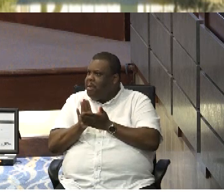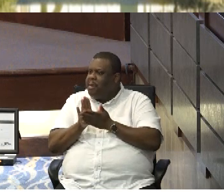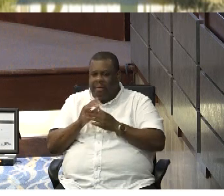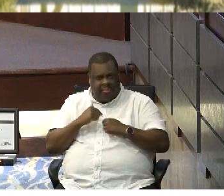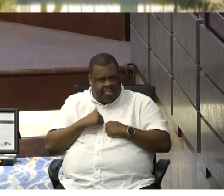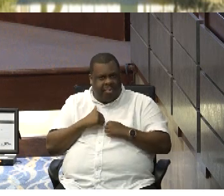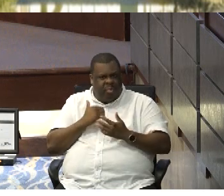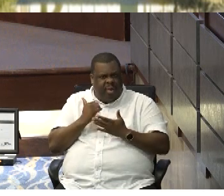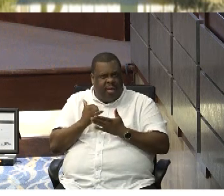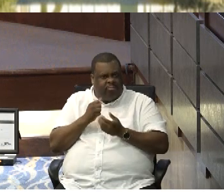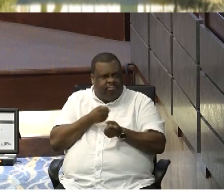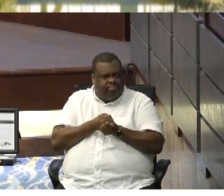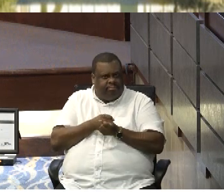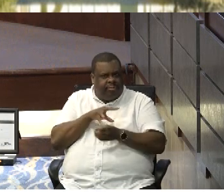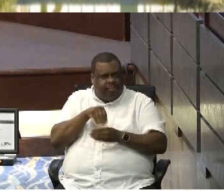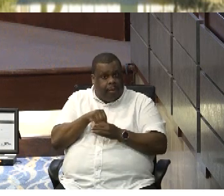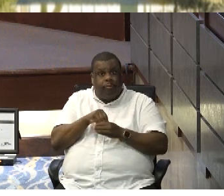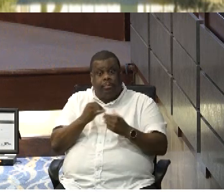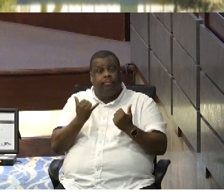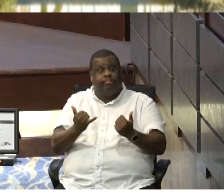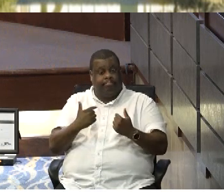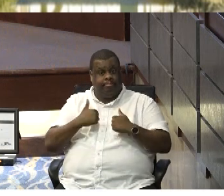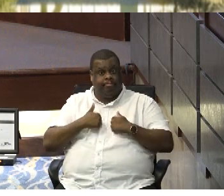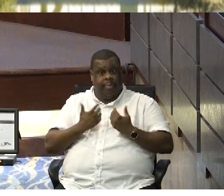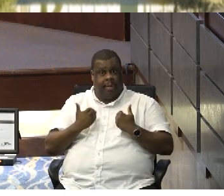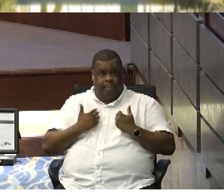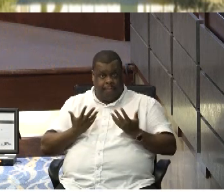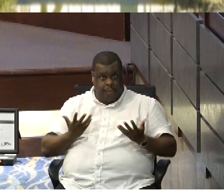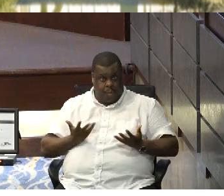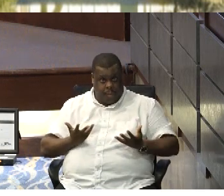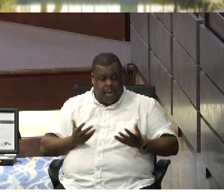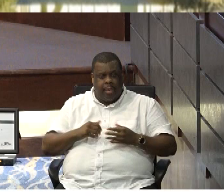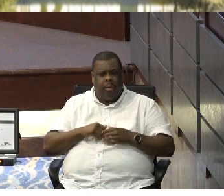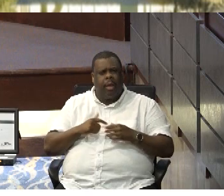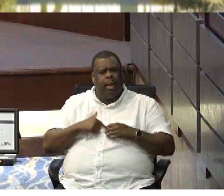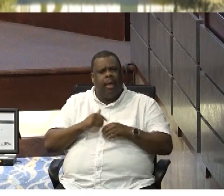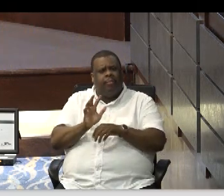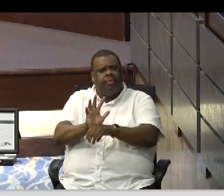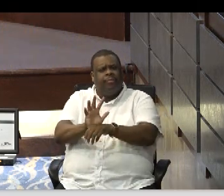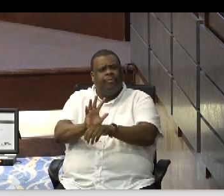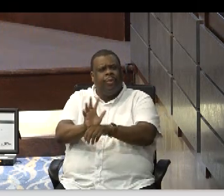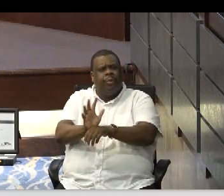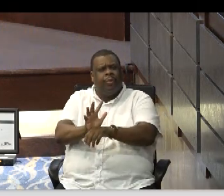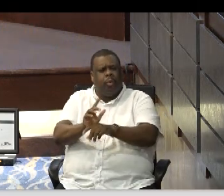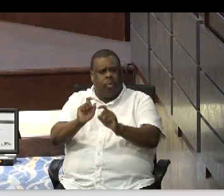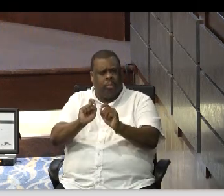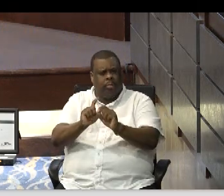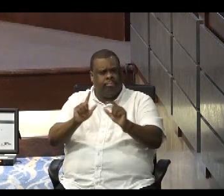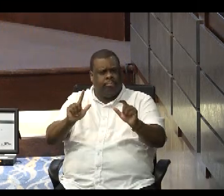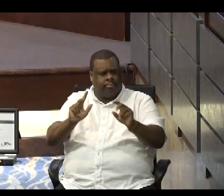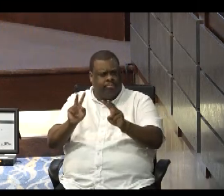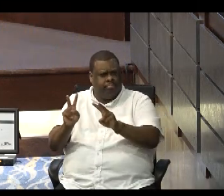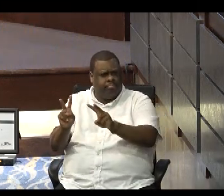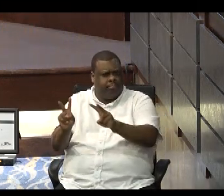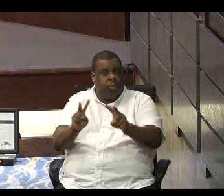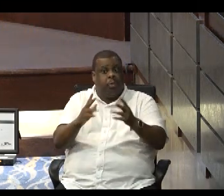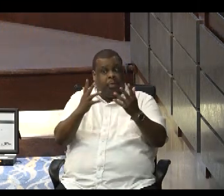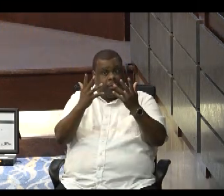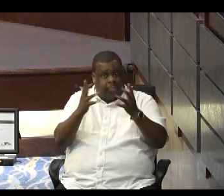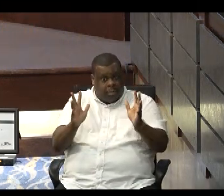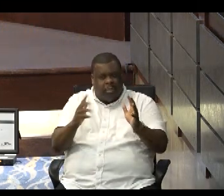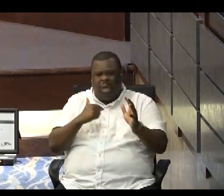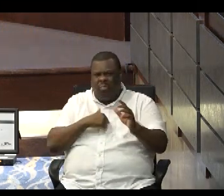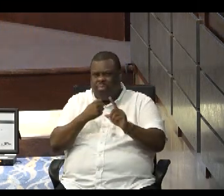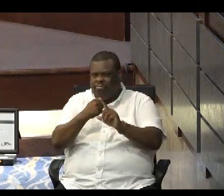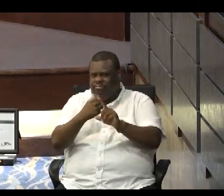that, we have prepared, together with the team, a short video that we'll show you first, and then after that I'll explain a bit